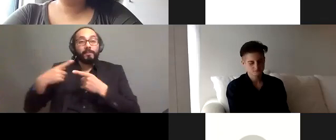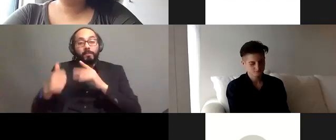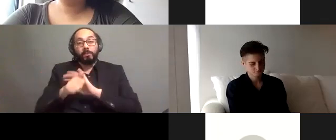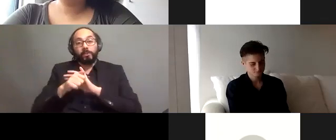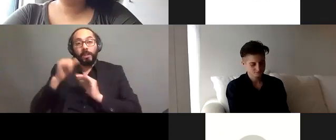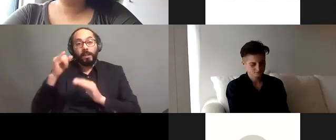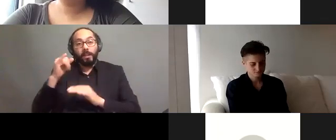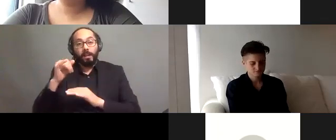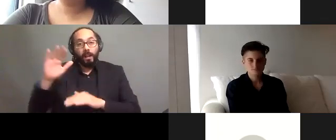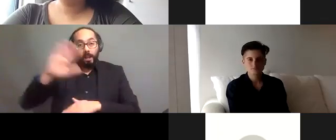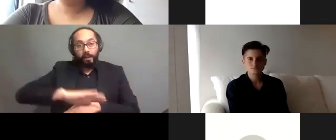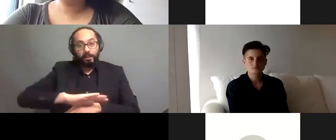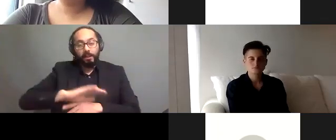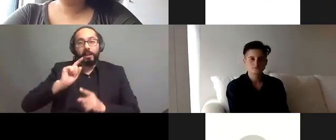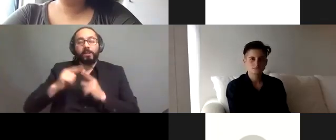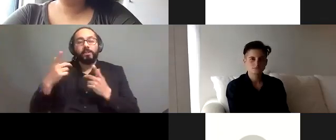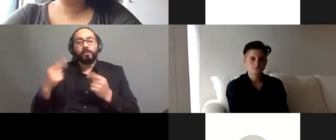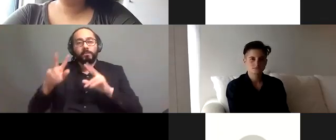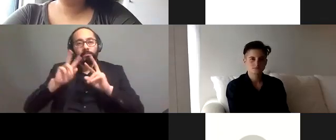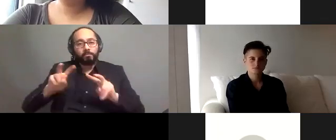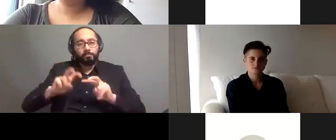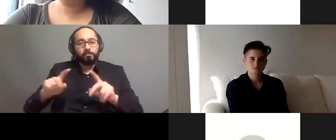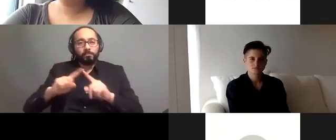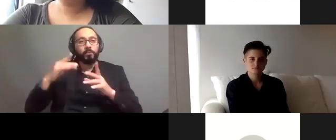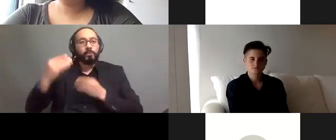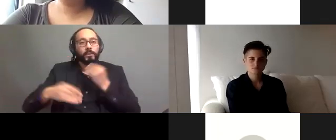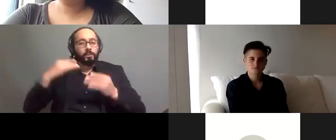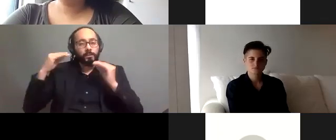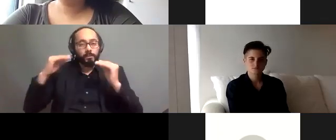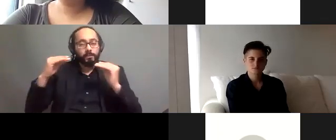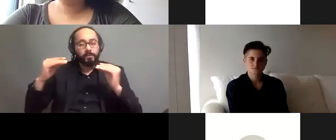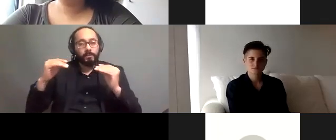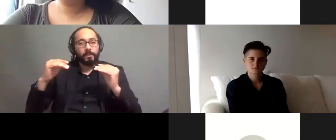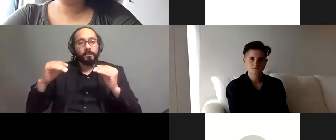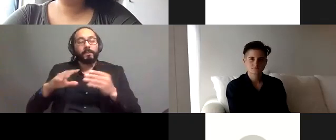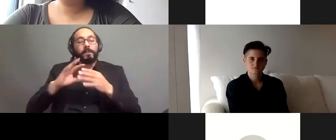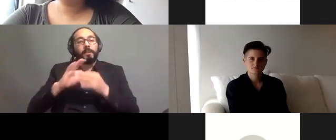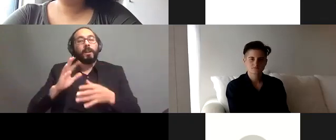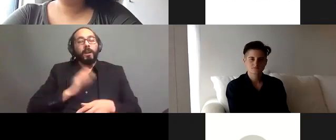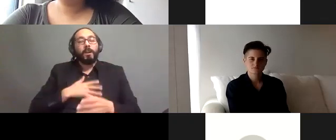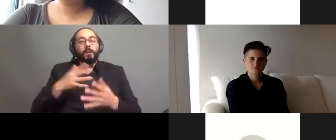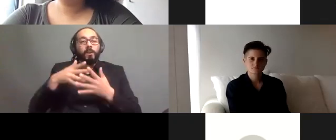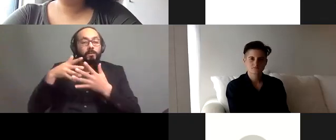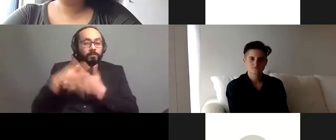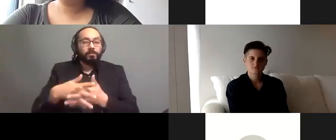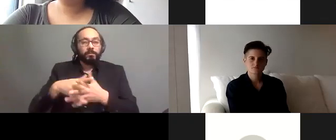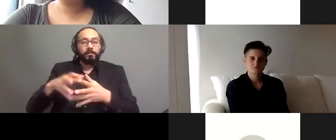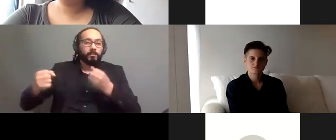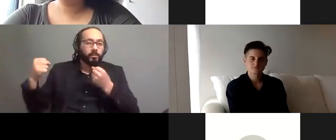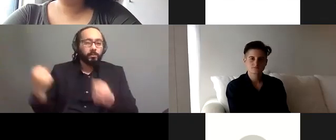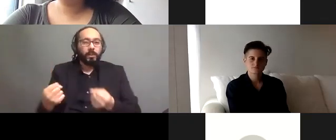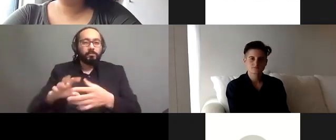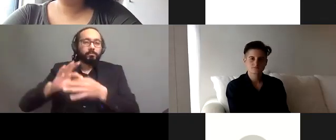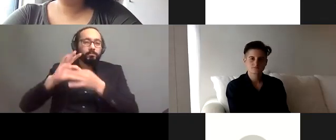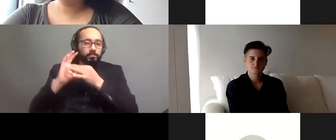traditional teachings and is a reminder of our deeply rooted strength and resilience to each other and to Mother